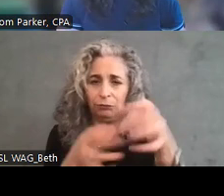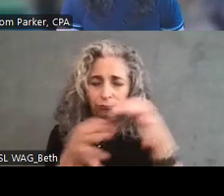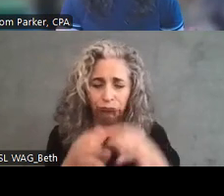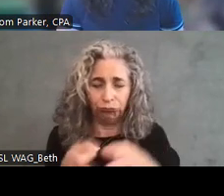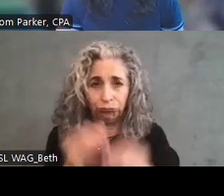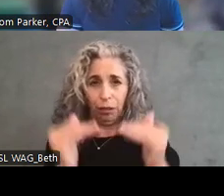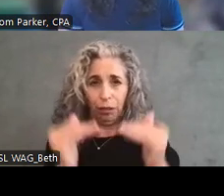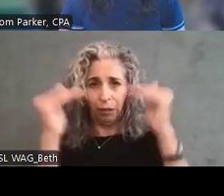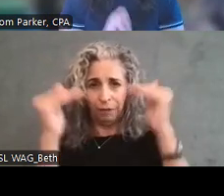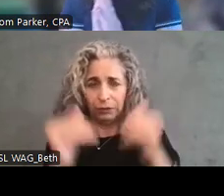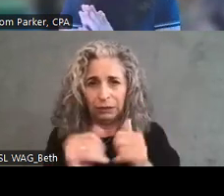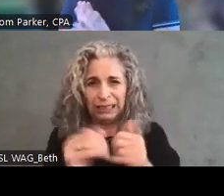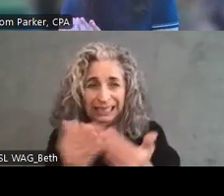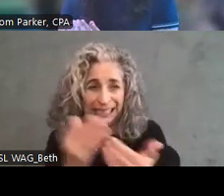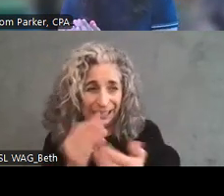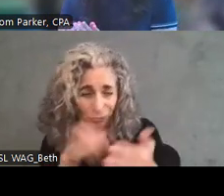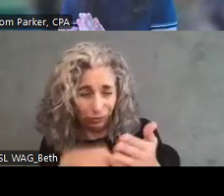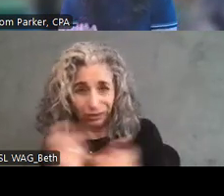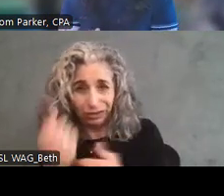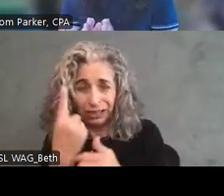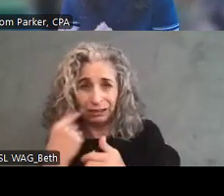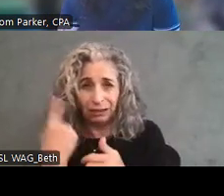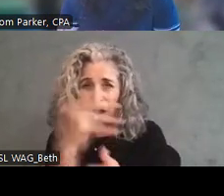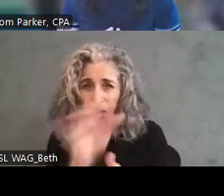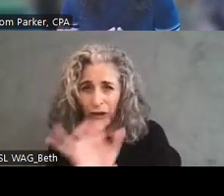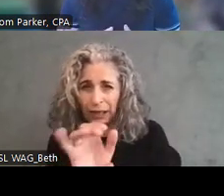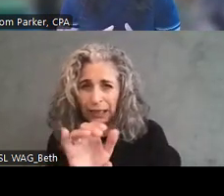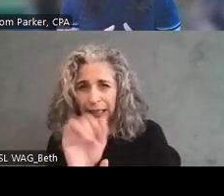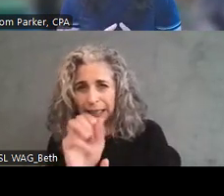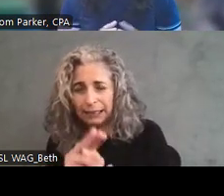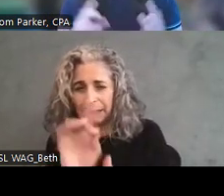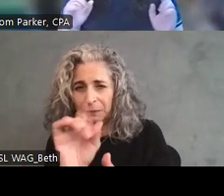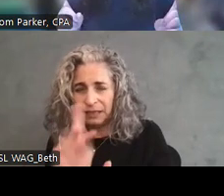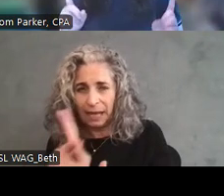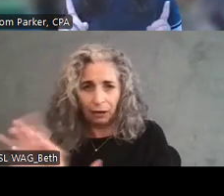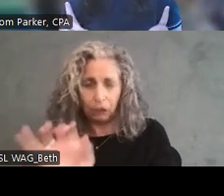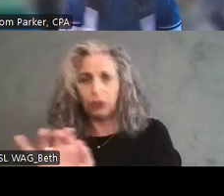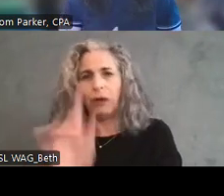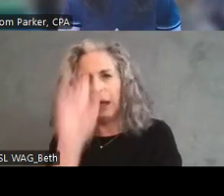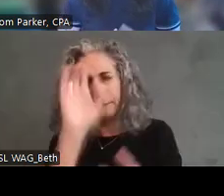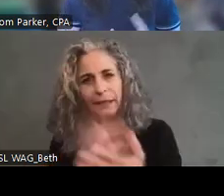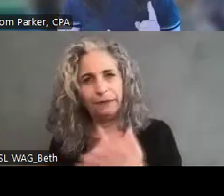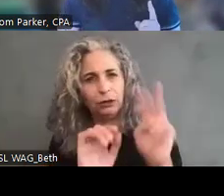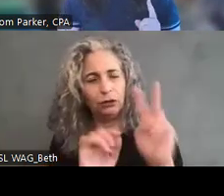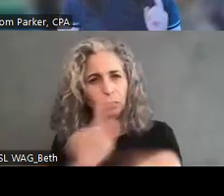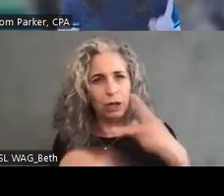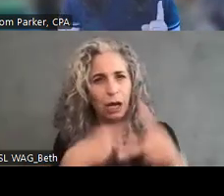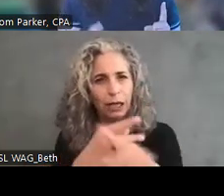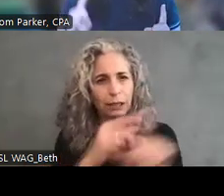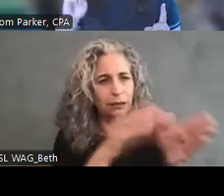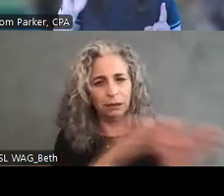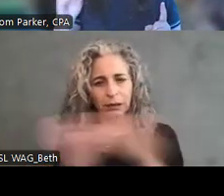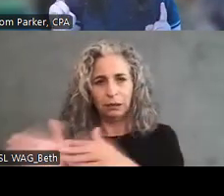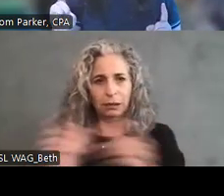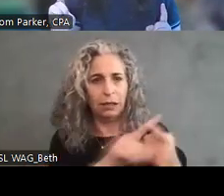How legible is it? And how's it going to look on a Steam Deck as well? Because there are also, I believe there's two different types of Steam Decks. There's the